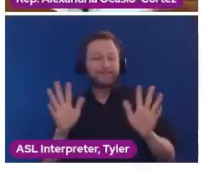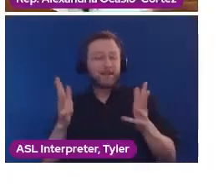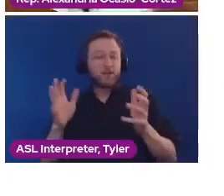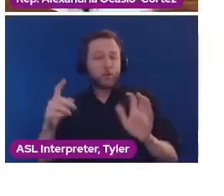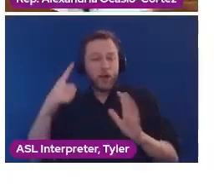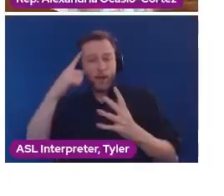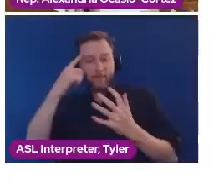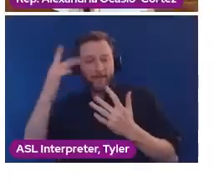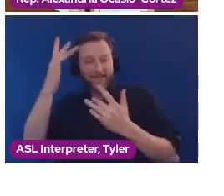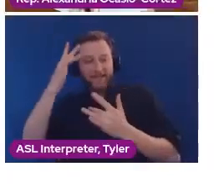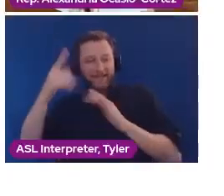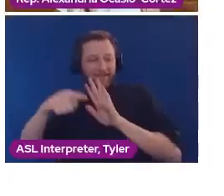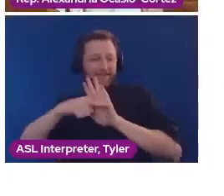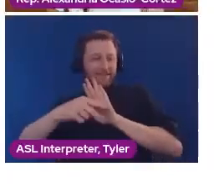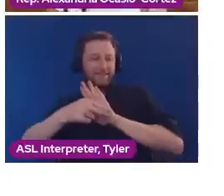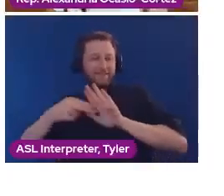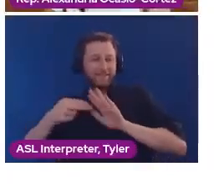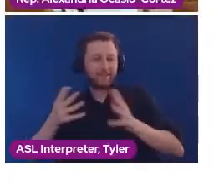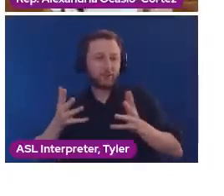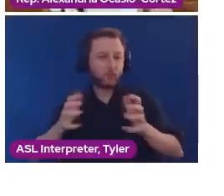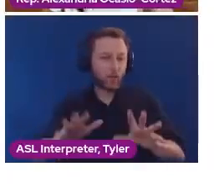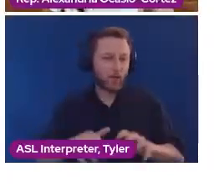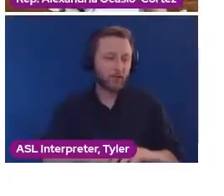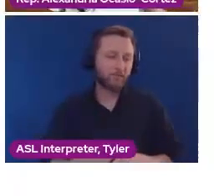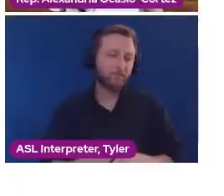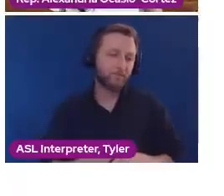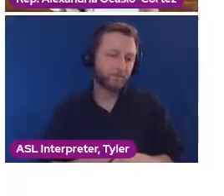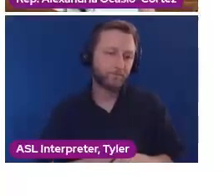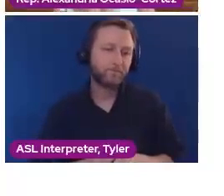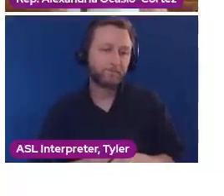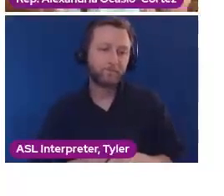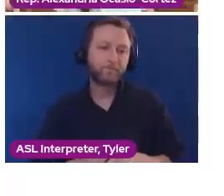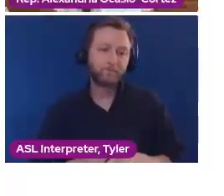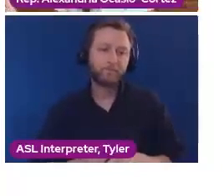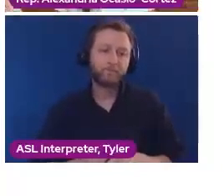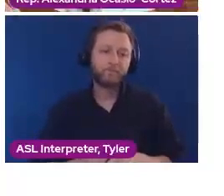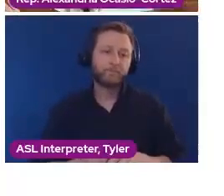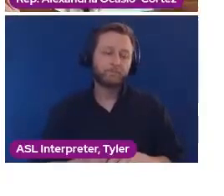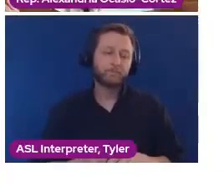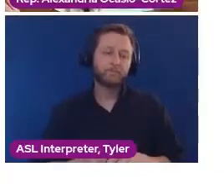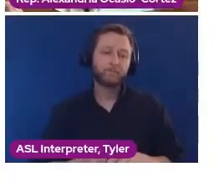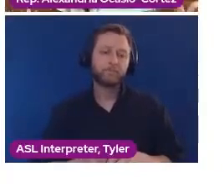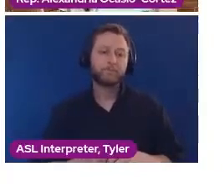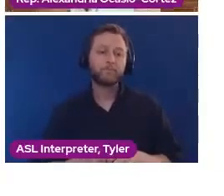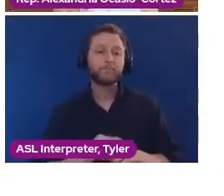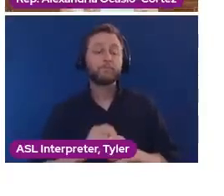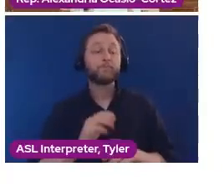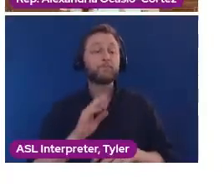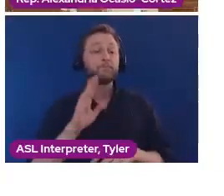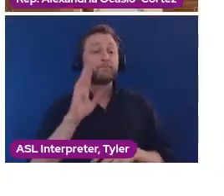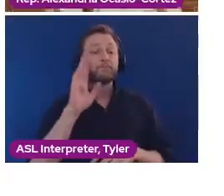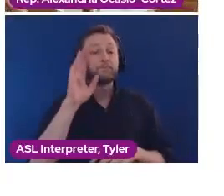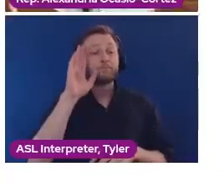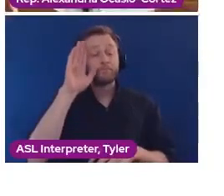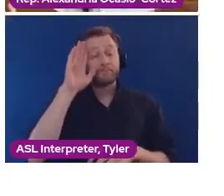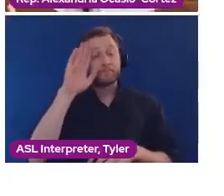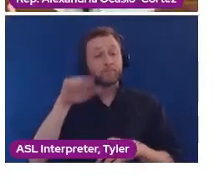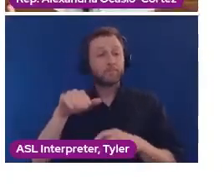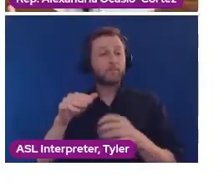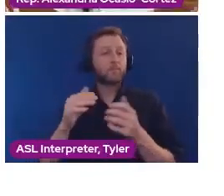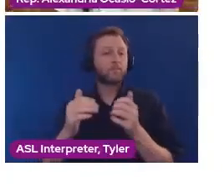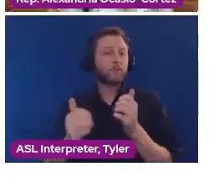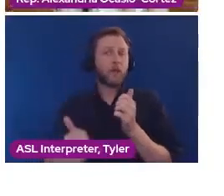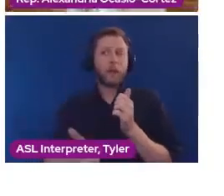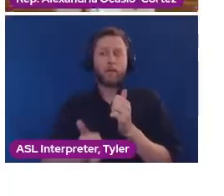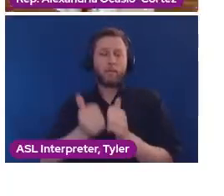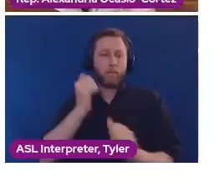with mental illness. You know, if not the majority of people, an overwhelming amount